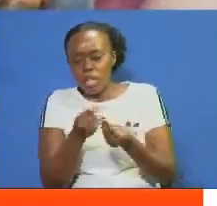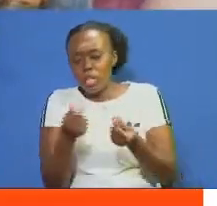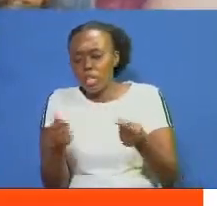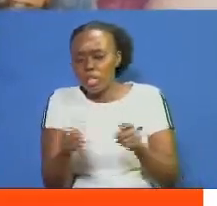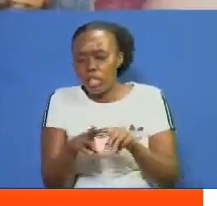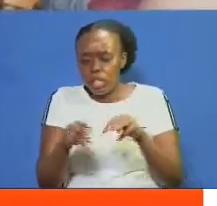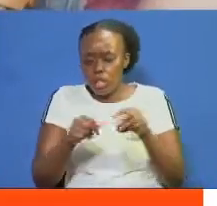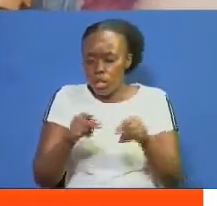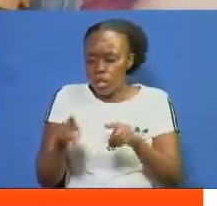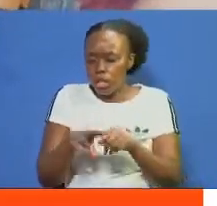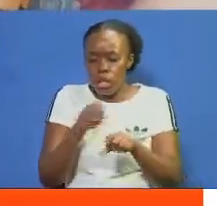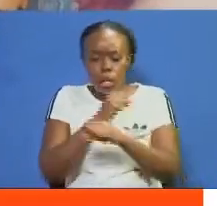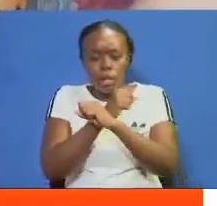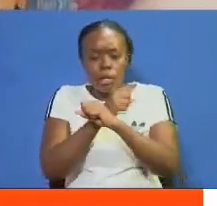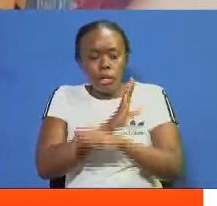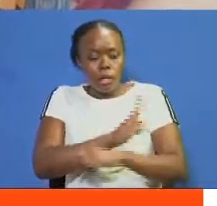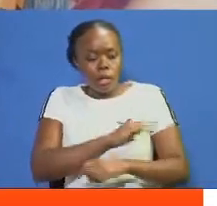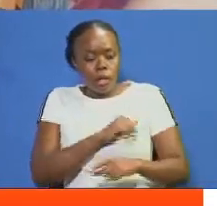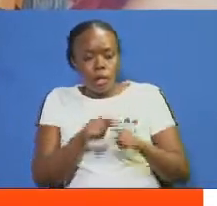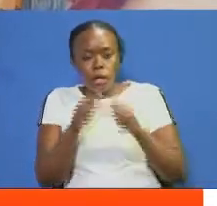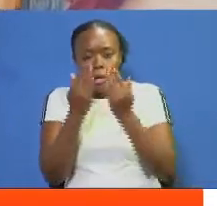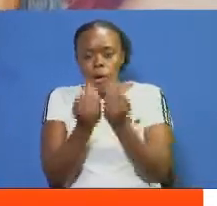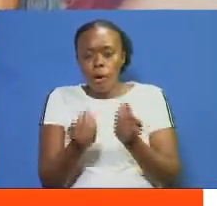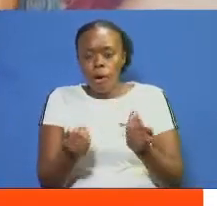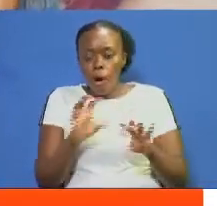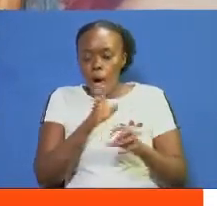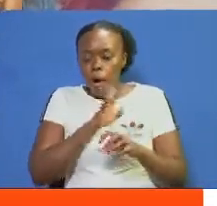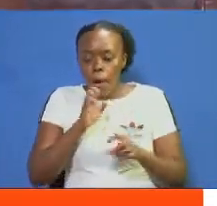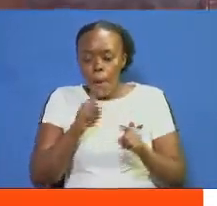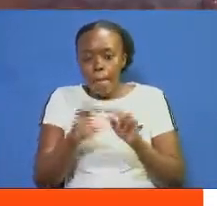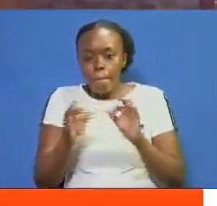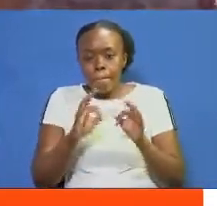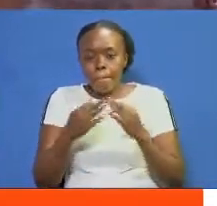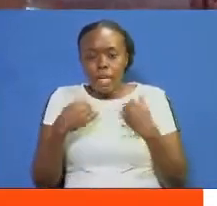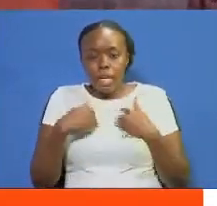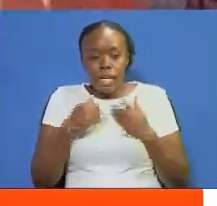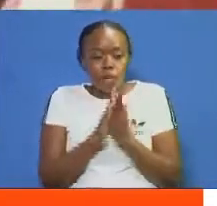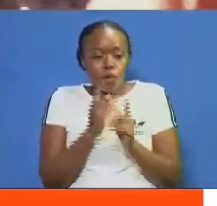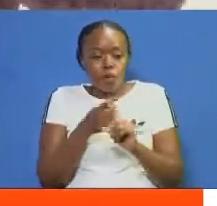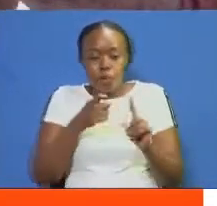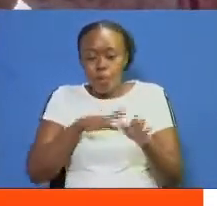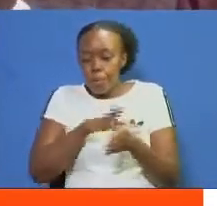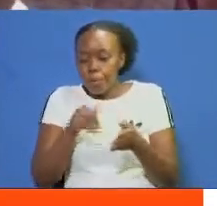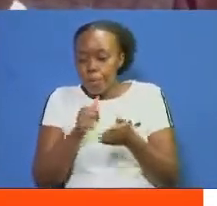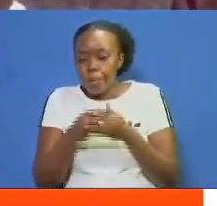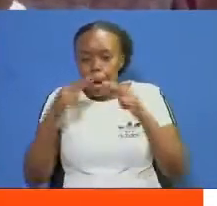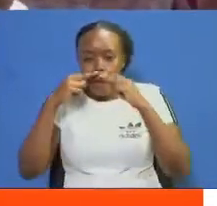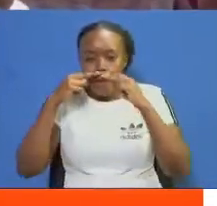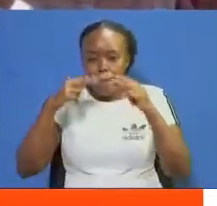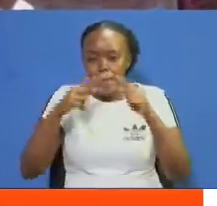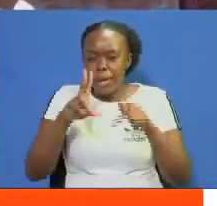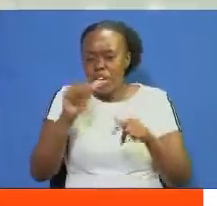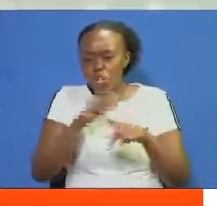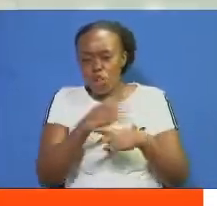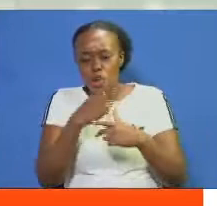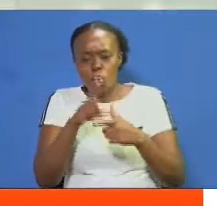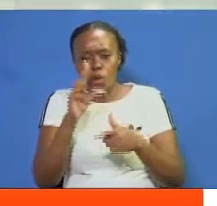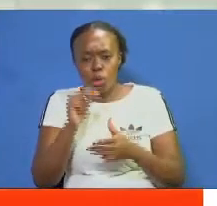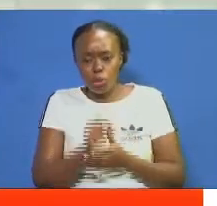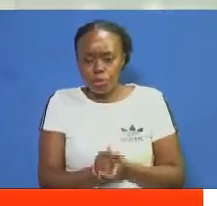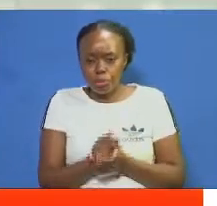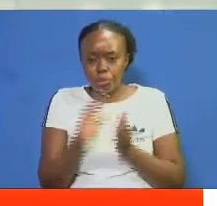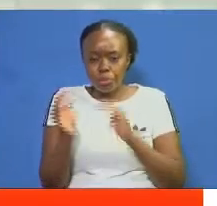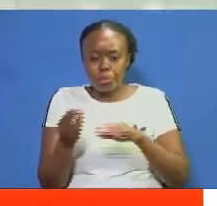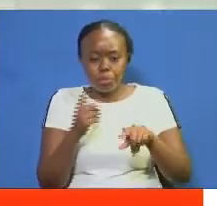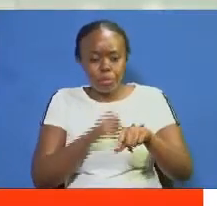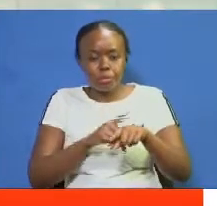matter and protect women and children and the elderly if they will be evicted from the area peacefully or not.